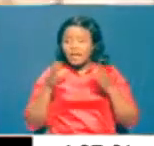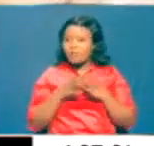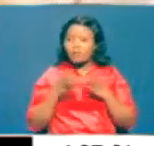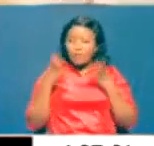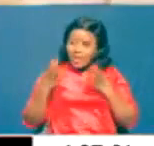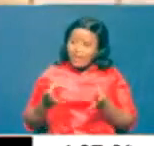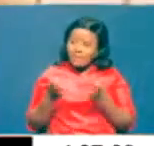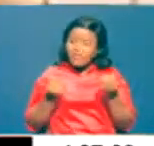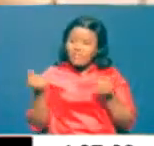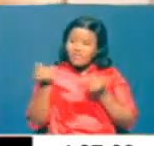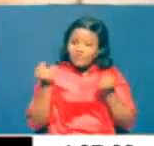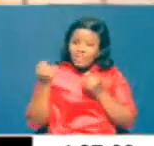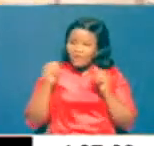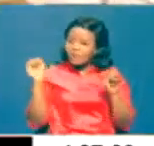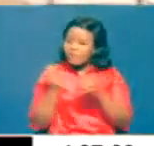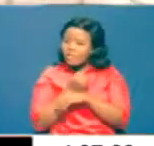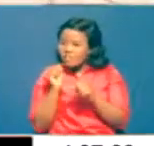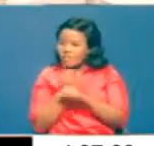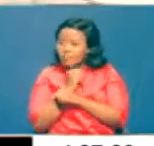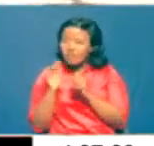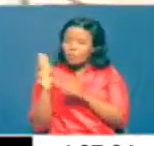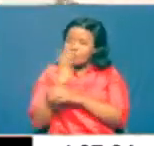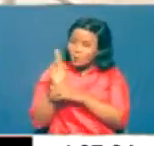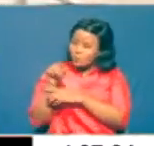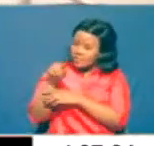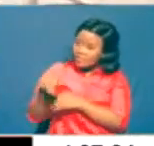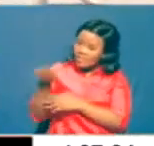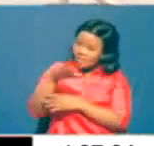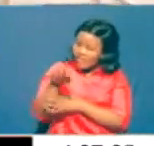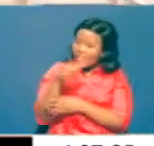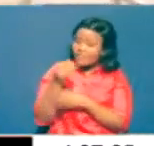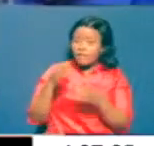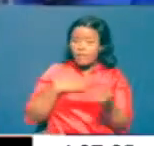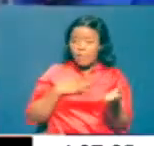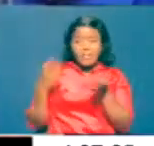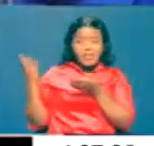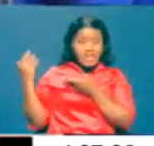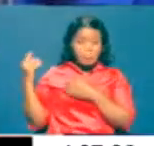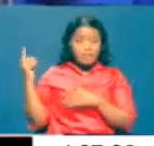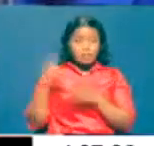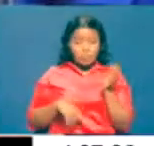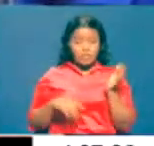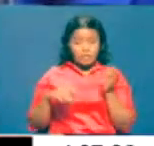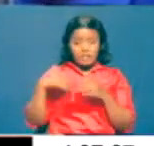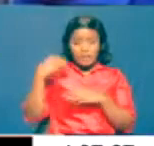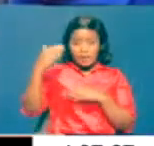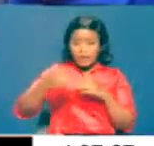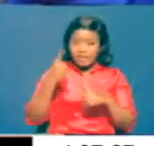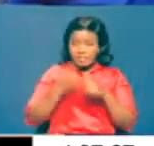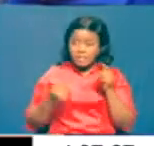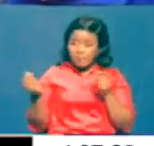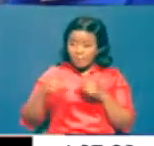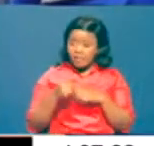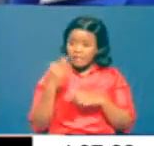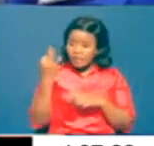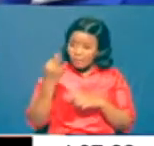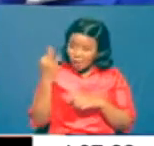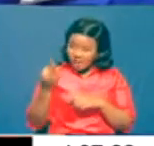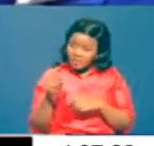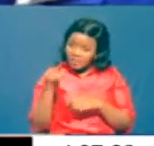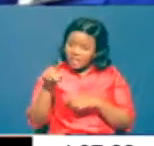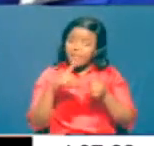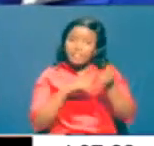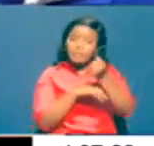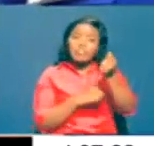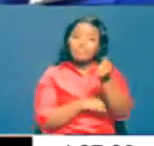through here. They have to use the other side. So I expect by March, this bridge will be ready for use. And I think any time